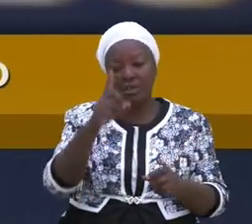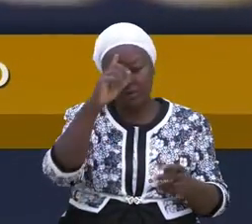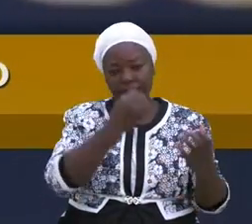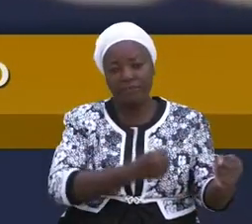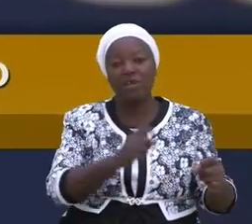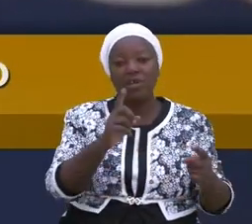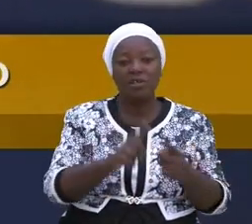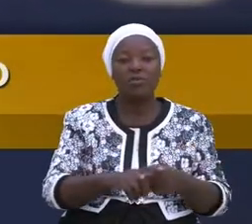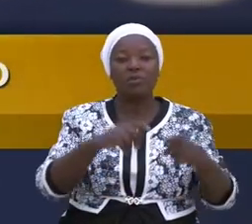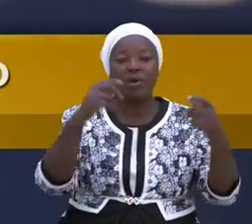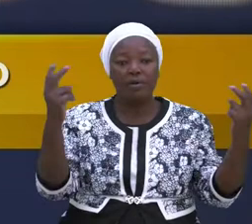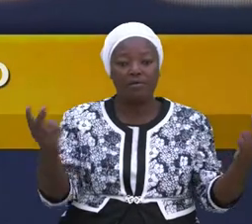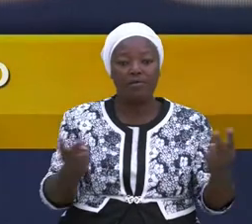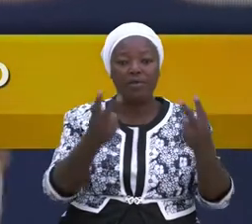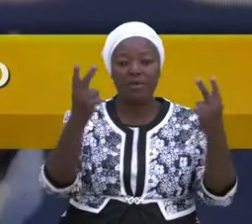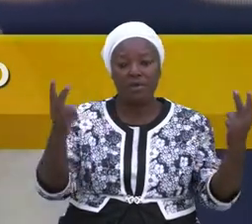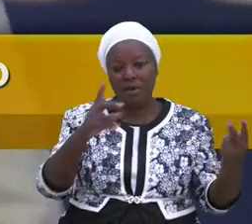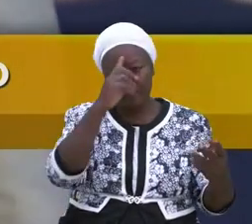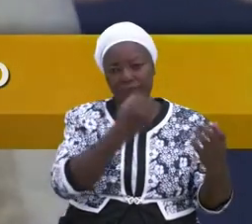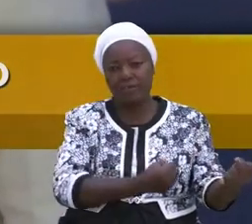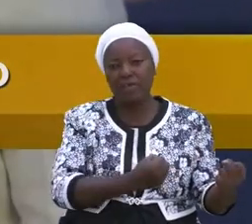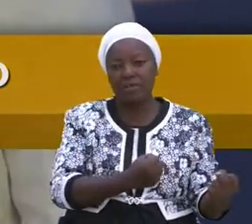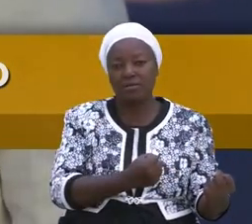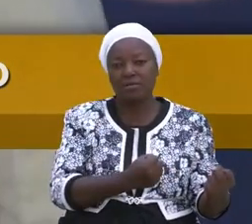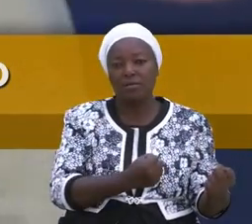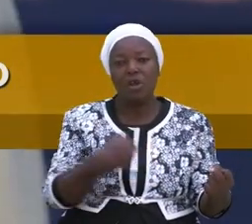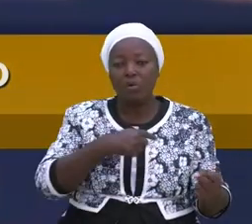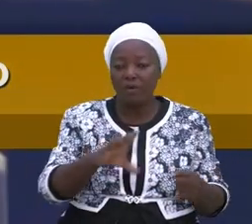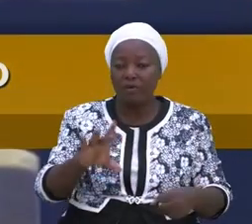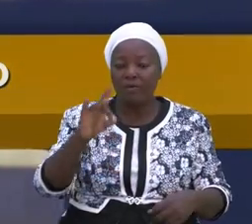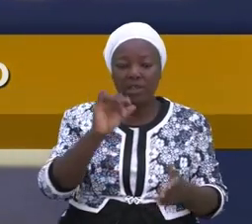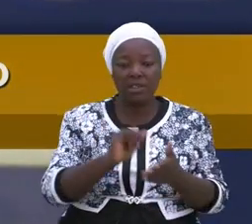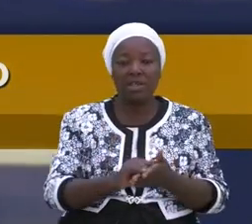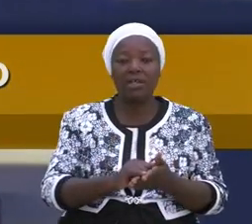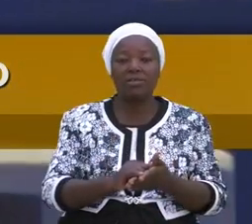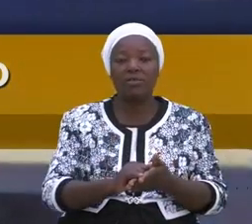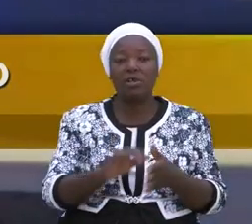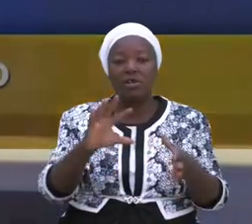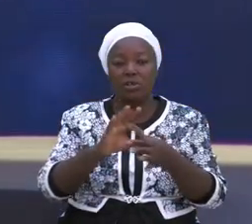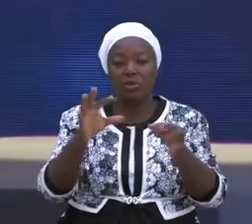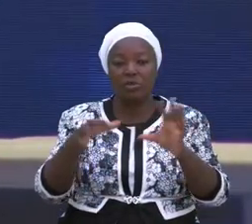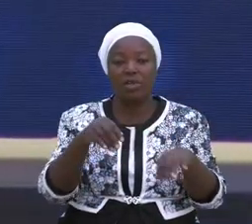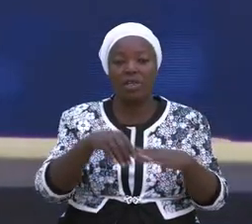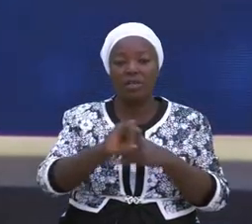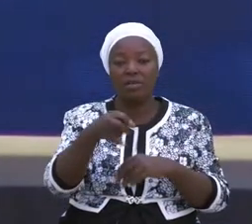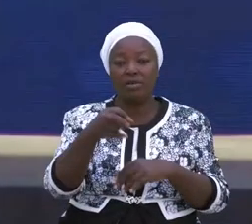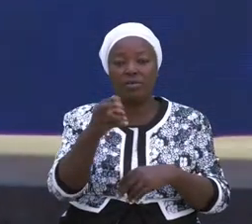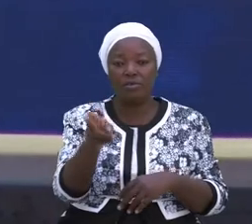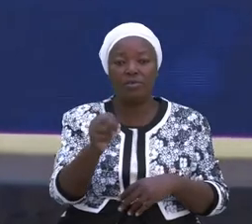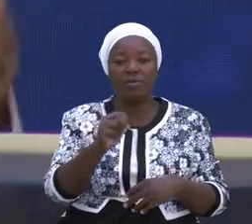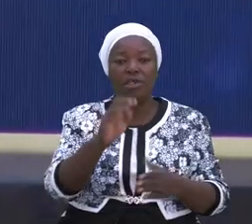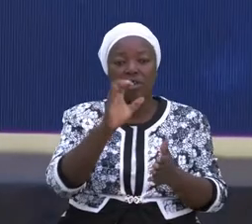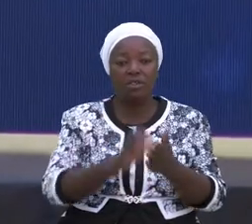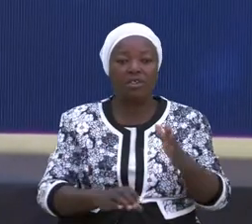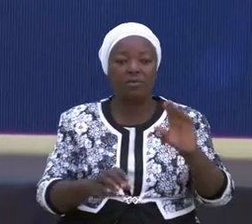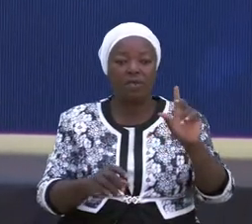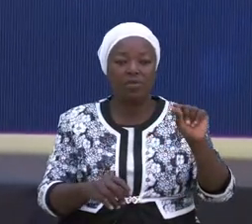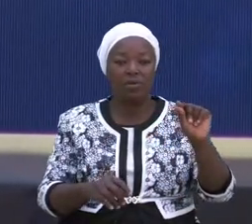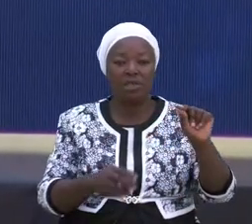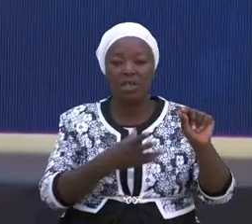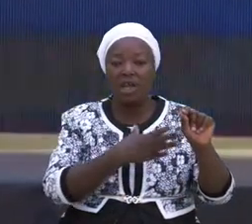triumphant faith. We find the story in John chapter 20. And I'm reading there from